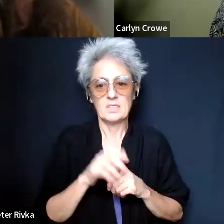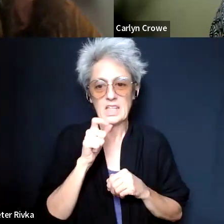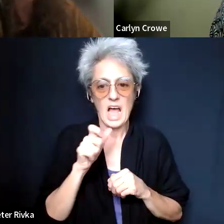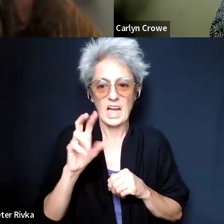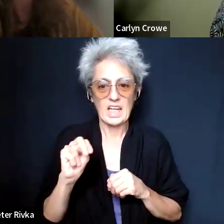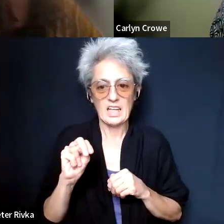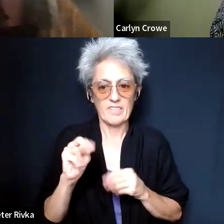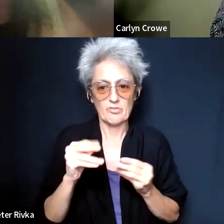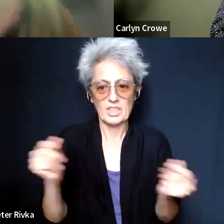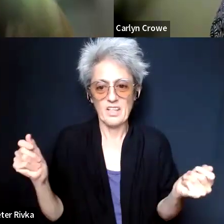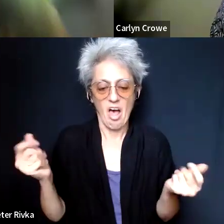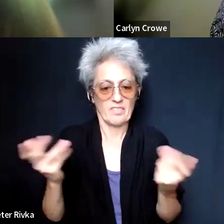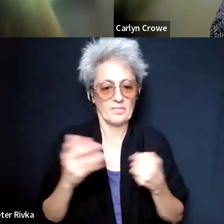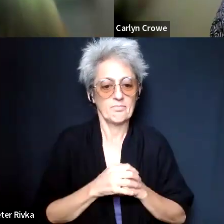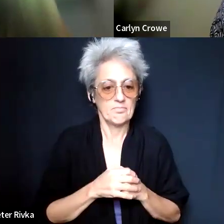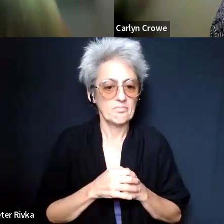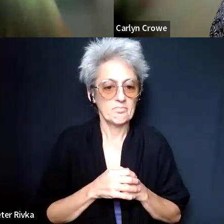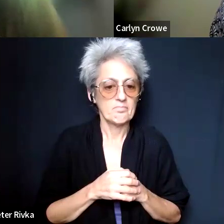been resolved yet. So